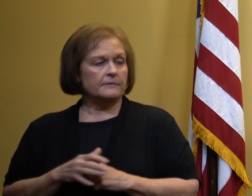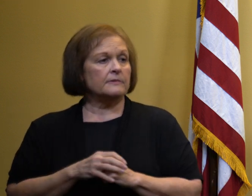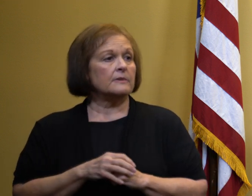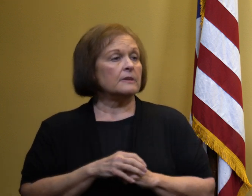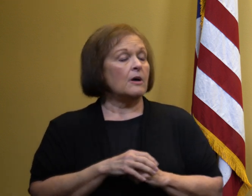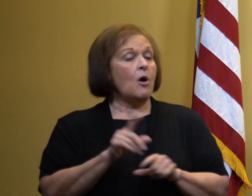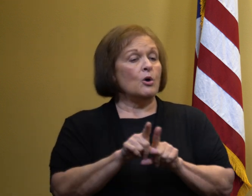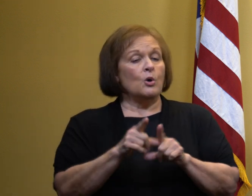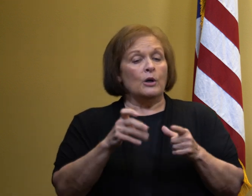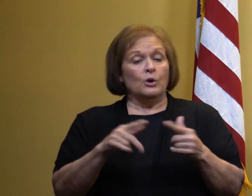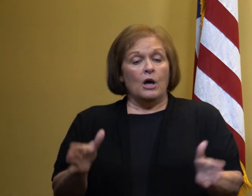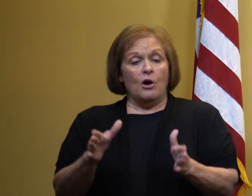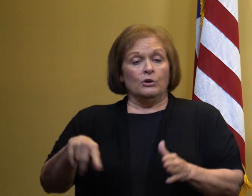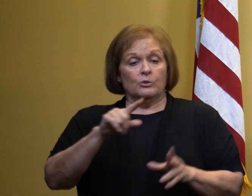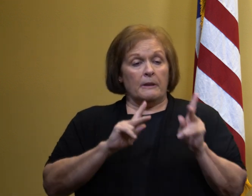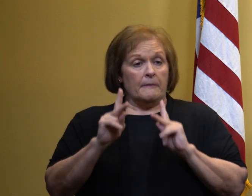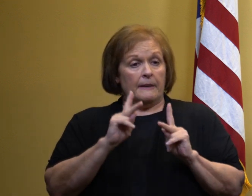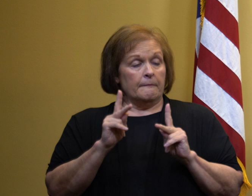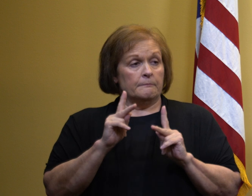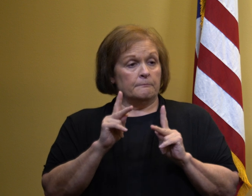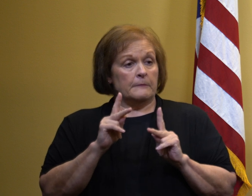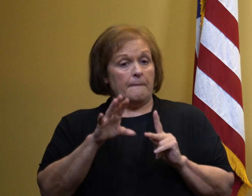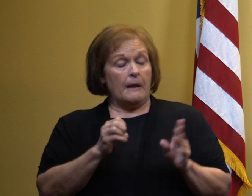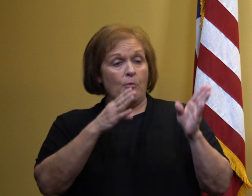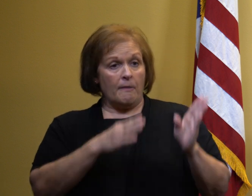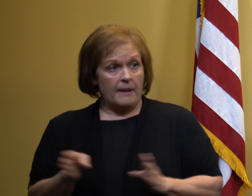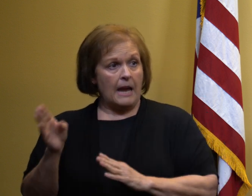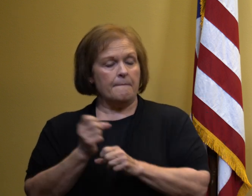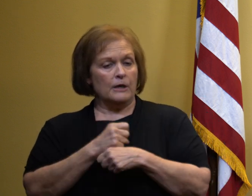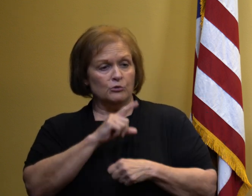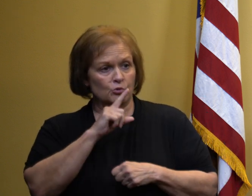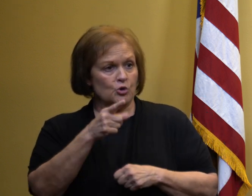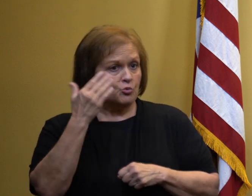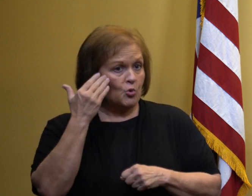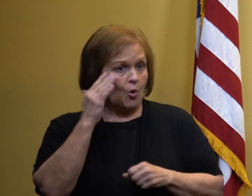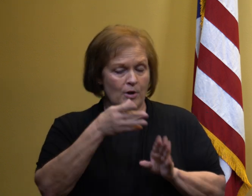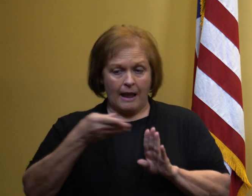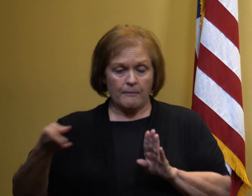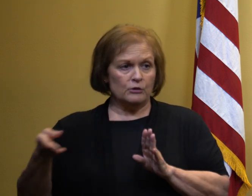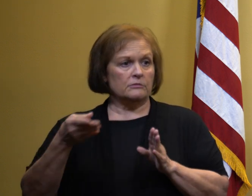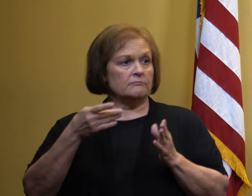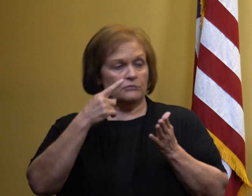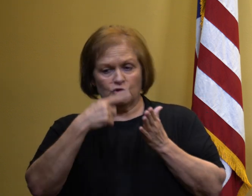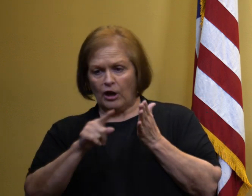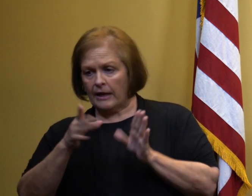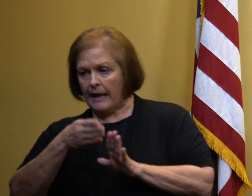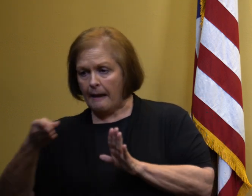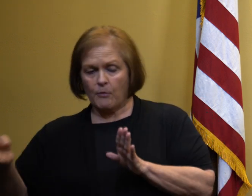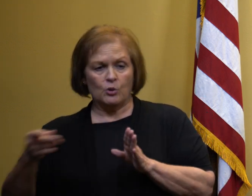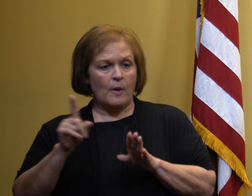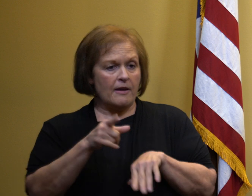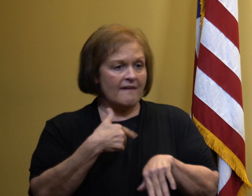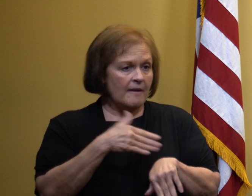want to encourage residents to just be prepared. Make sure that they know their neighbors, check in with their neighbors, where